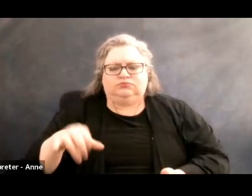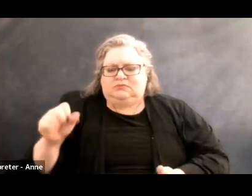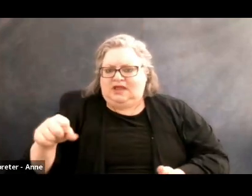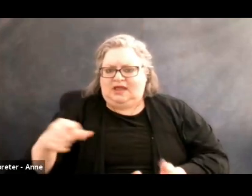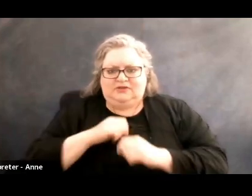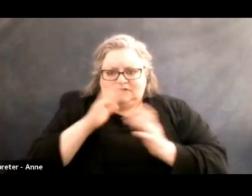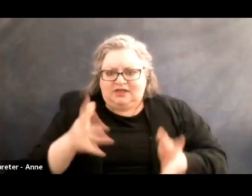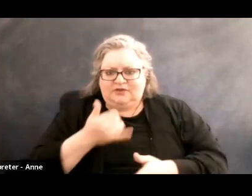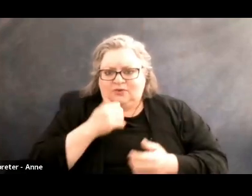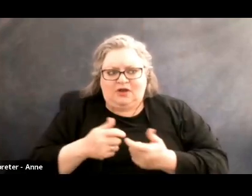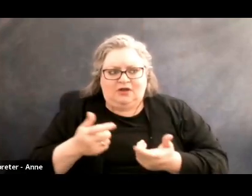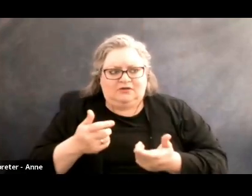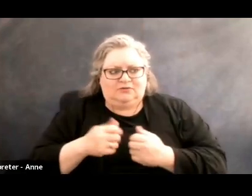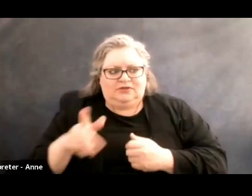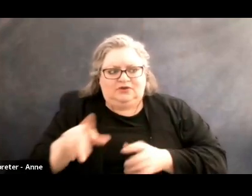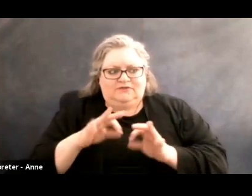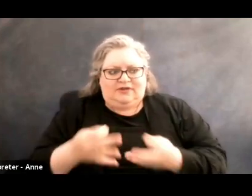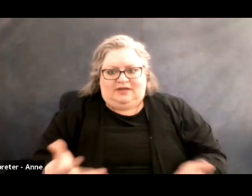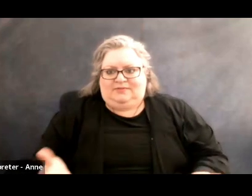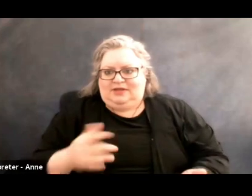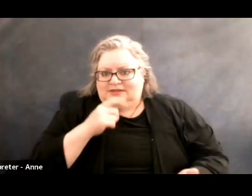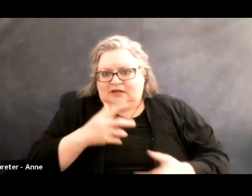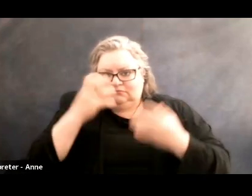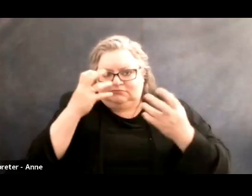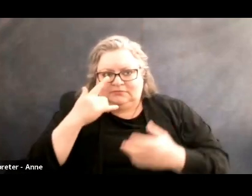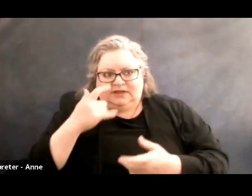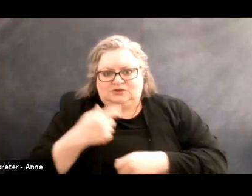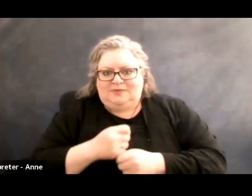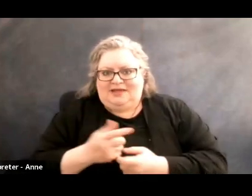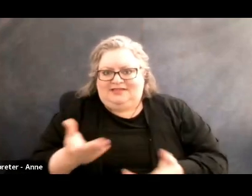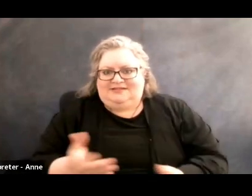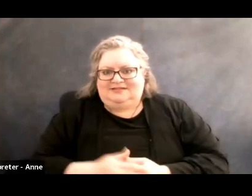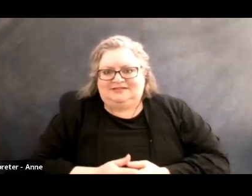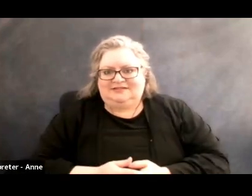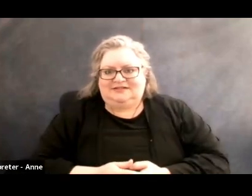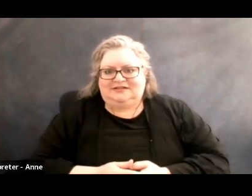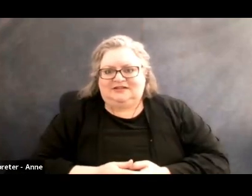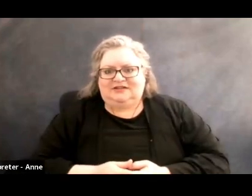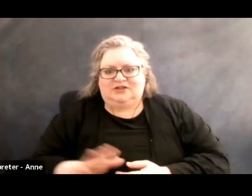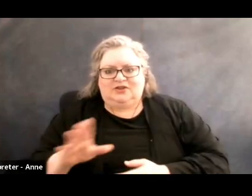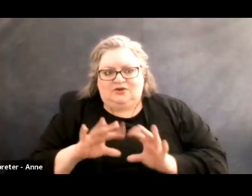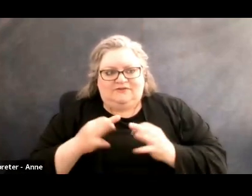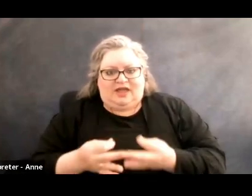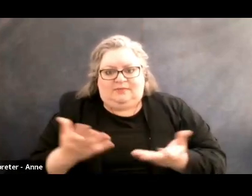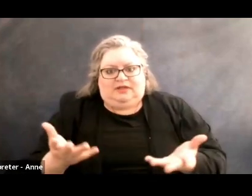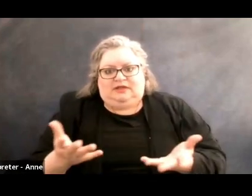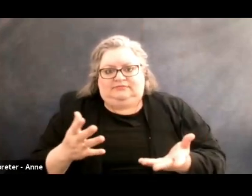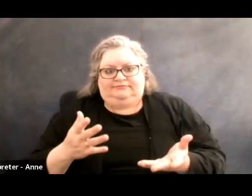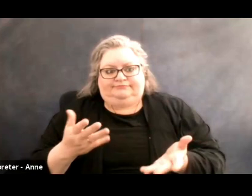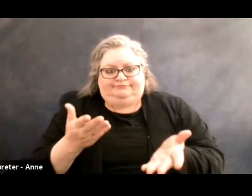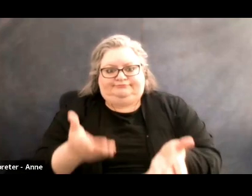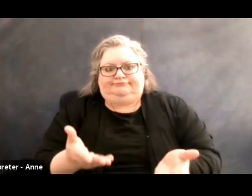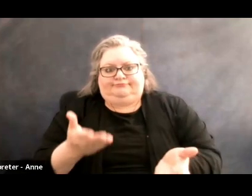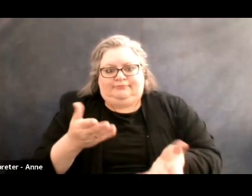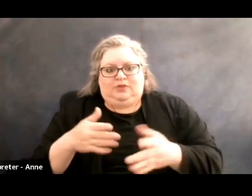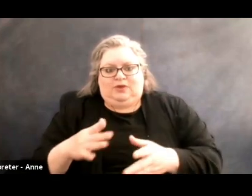nothing wrong with your family's not broken because you need this. Your family is your family. My family is my